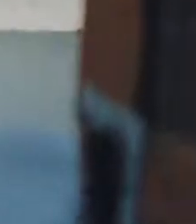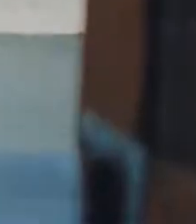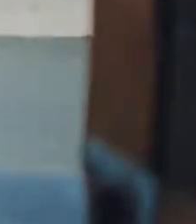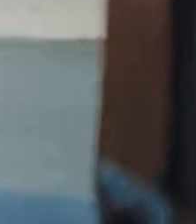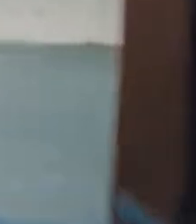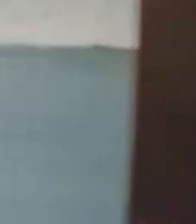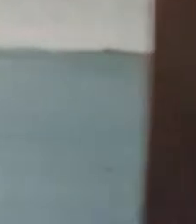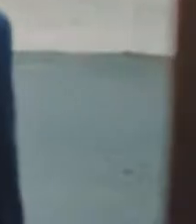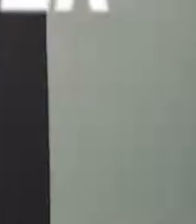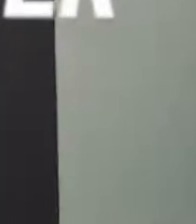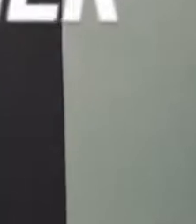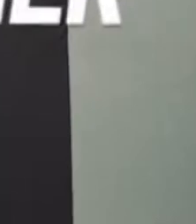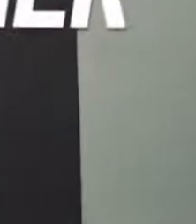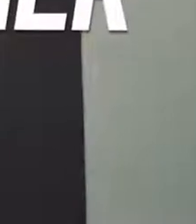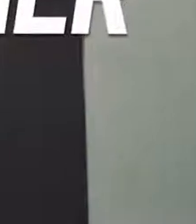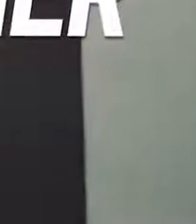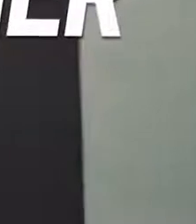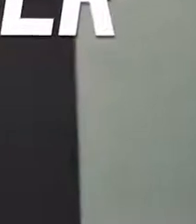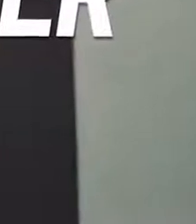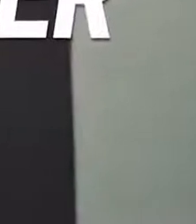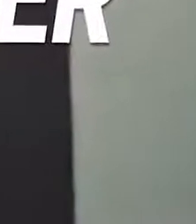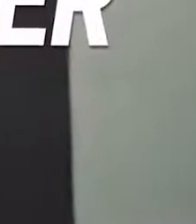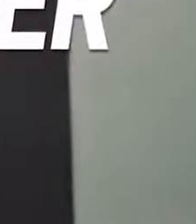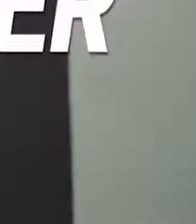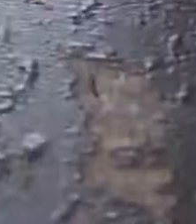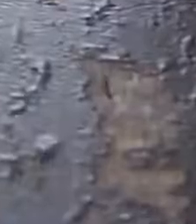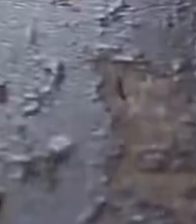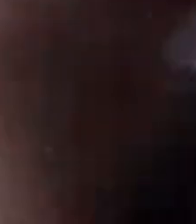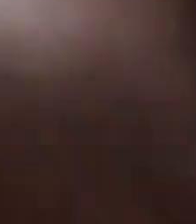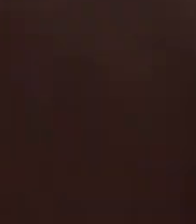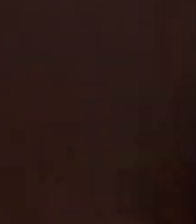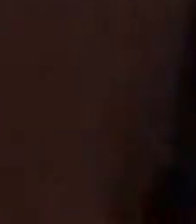you. Because here, we look out for each other.